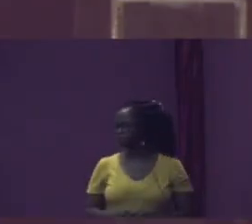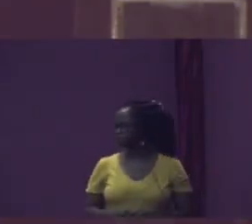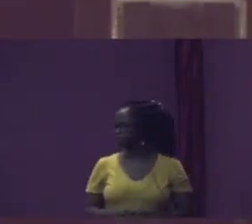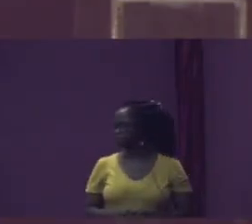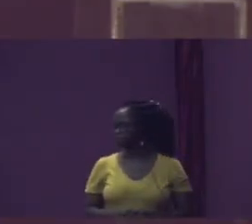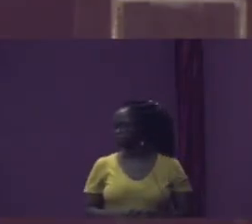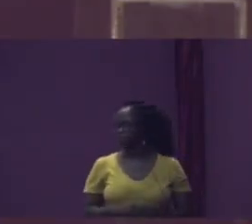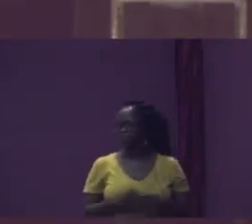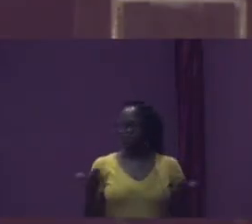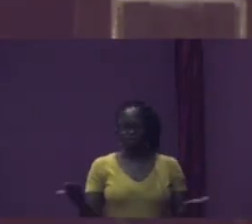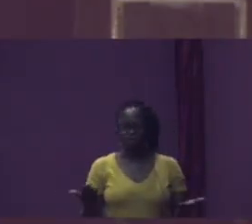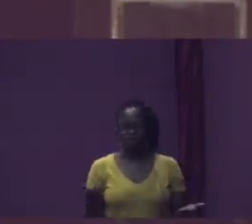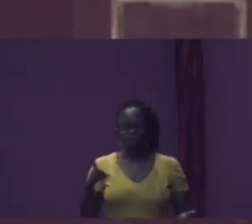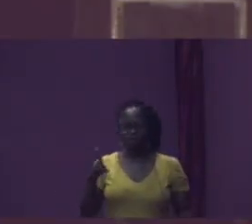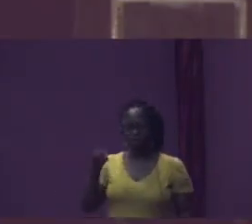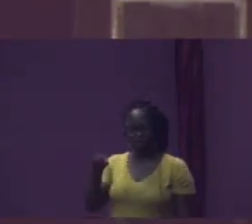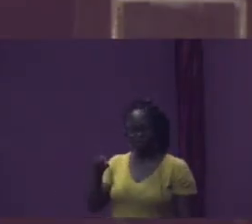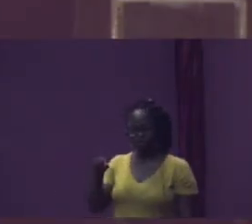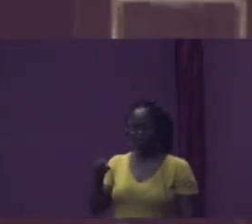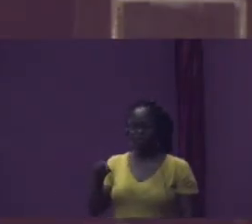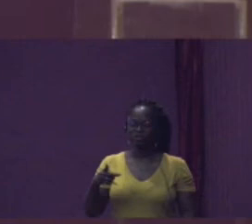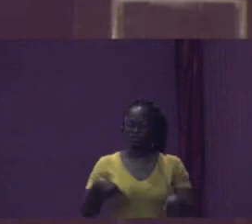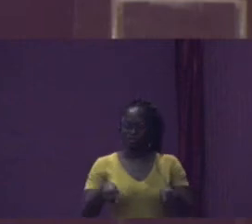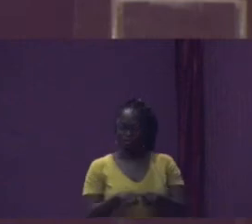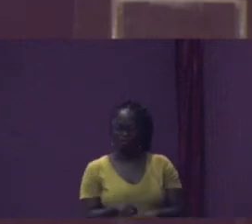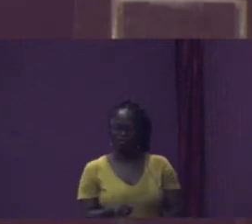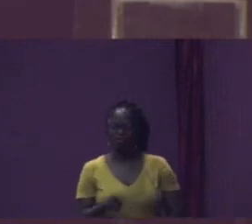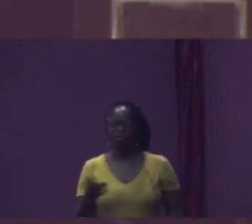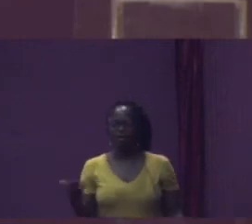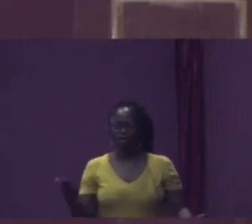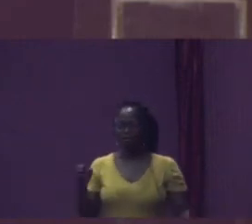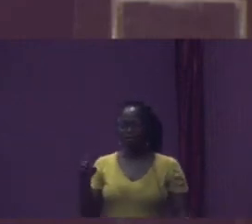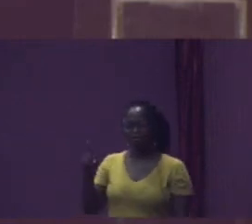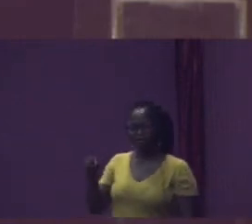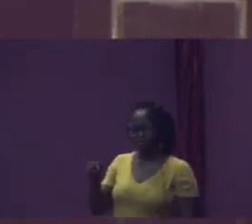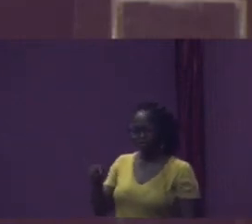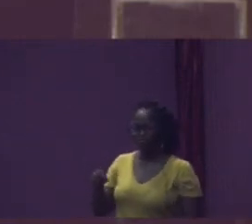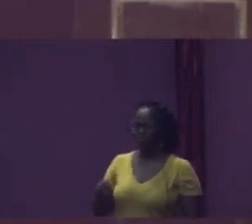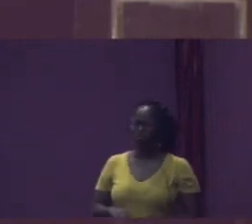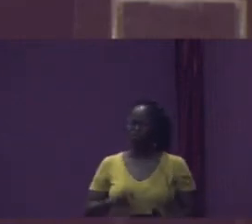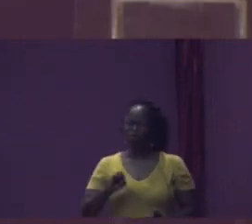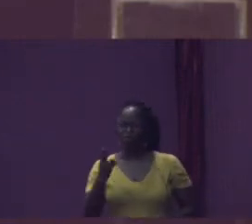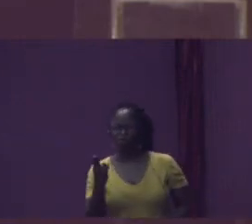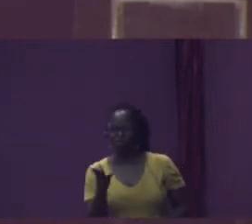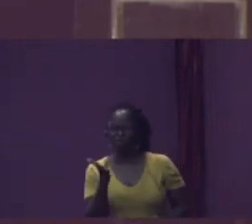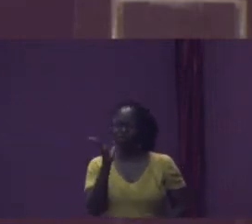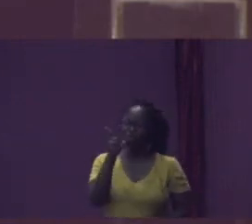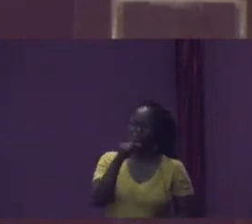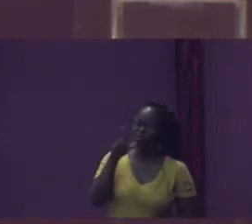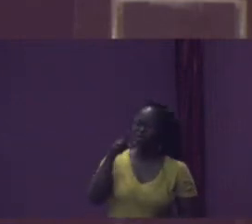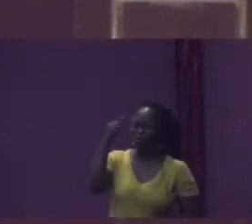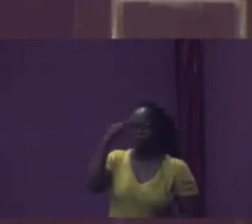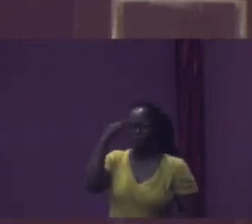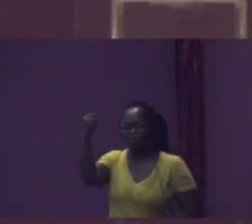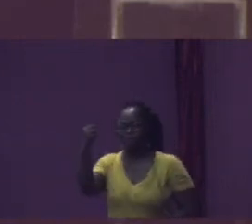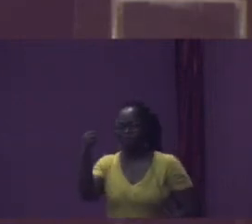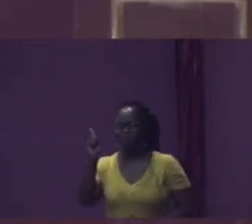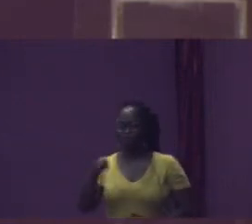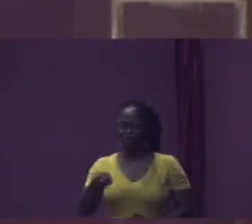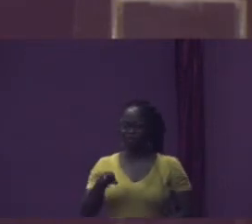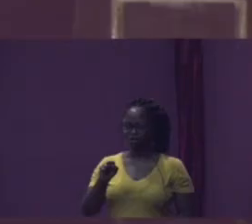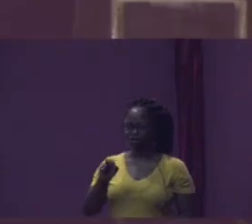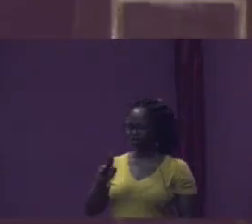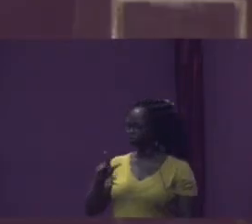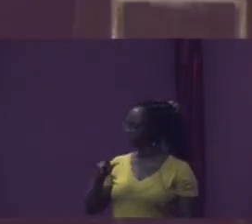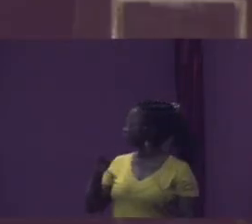extreme situations, and this was from the Lancet article by Sue Ellen Miller and team that came out last year, and this is one